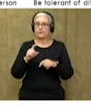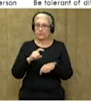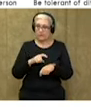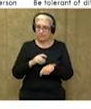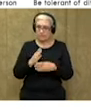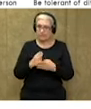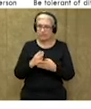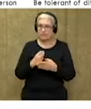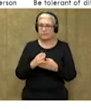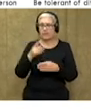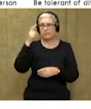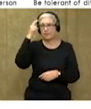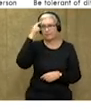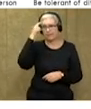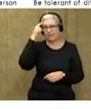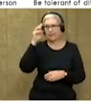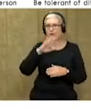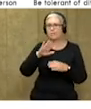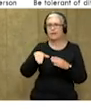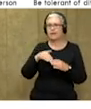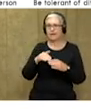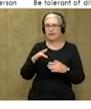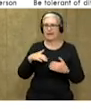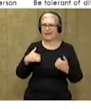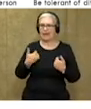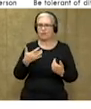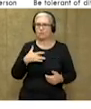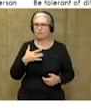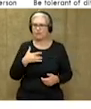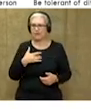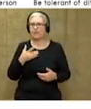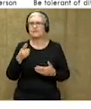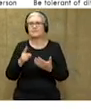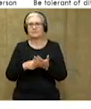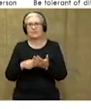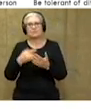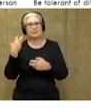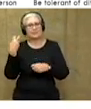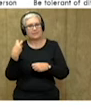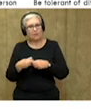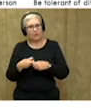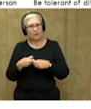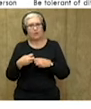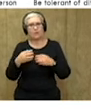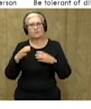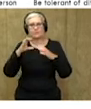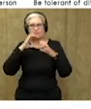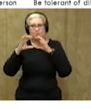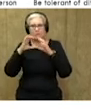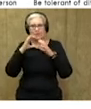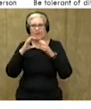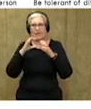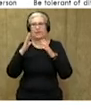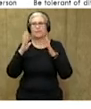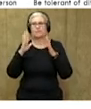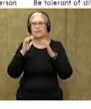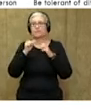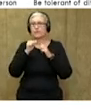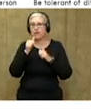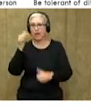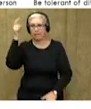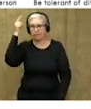earlier, stop and think about how you're feeling, because it's hard to communicate how you're feeling if you're not taking the time to stop and